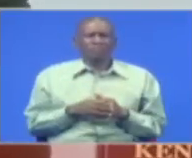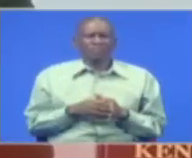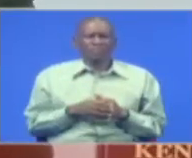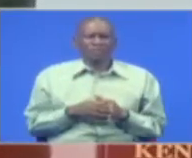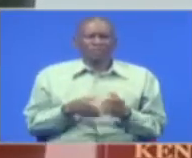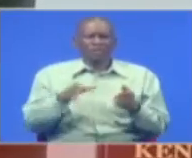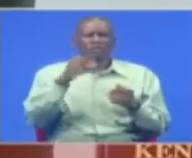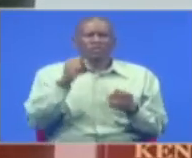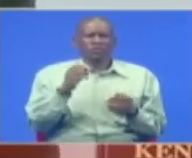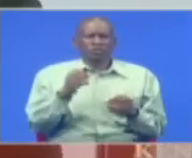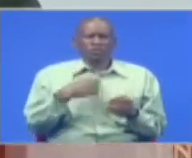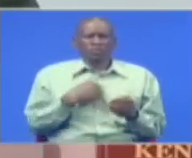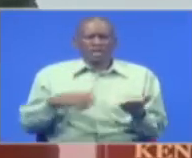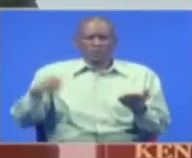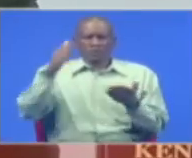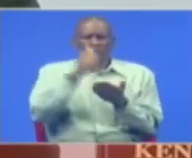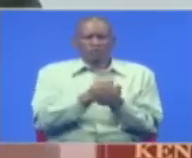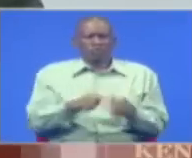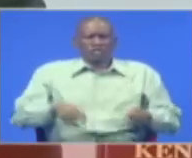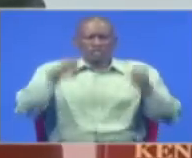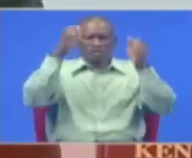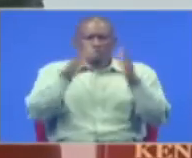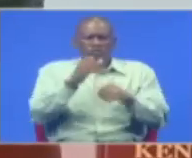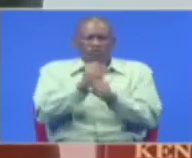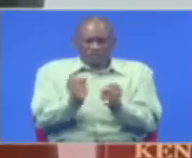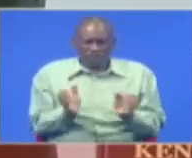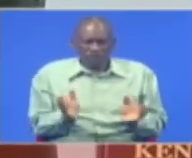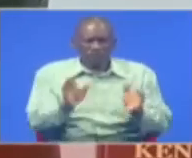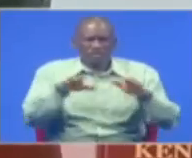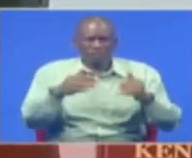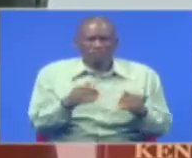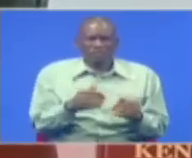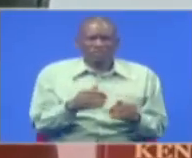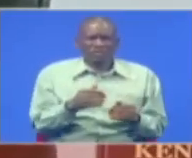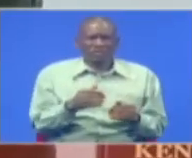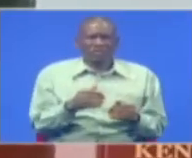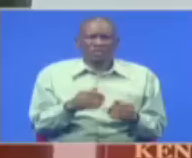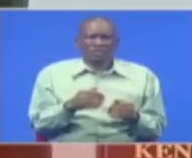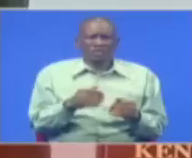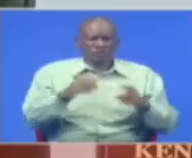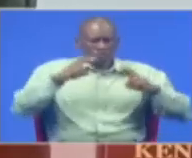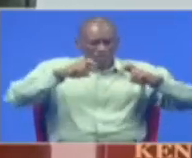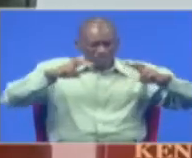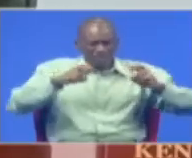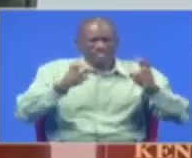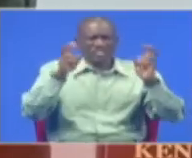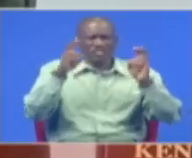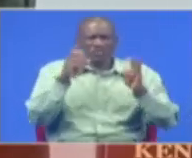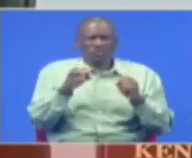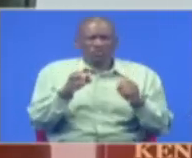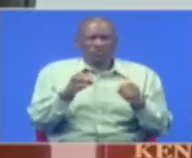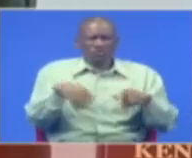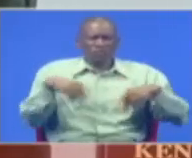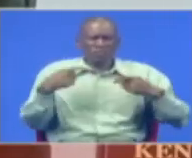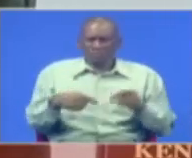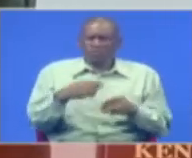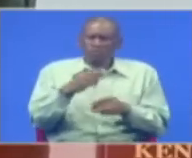So I was appointed to chair a task force on to investigate matters of anti-doping